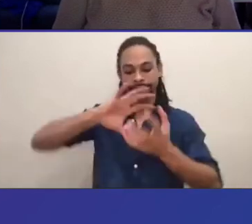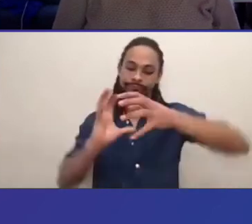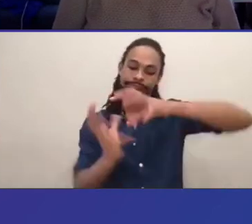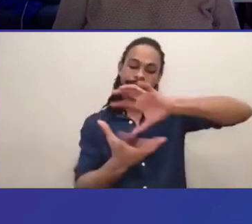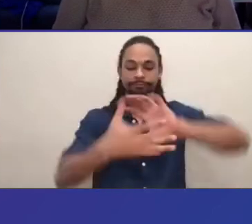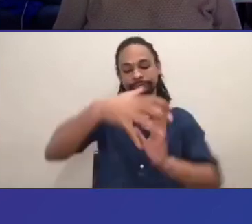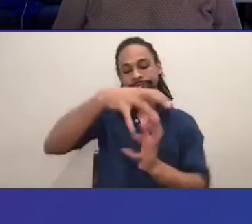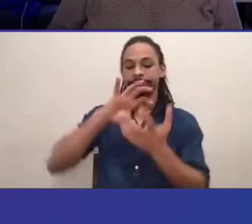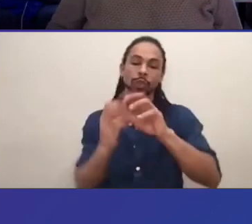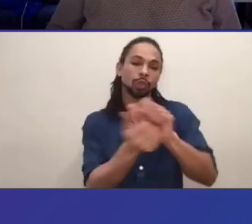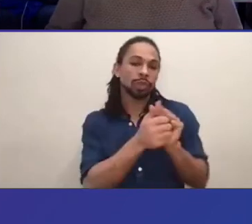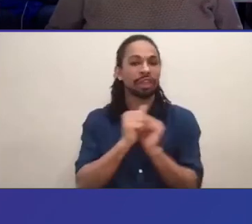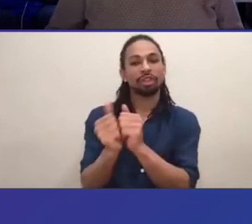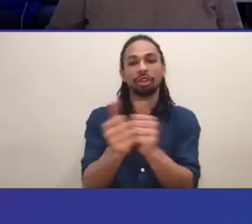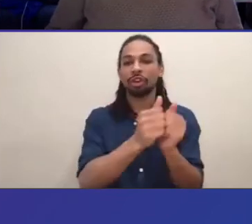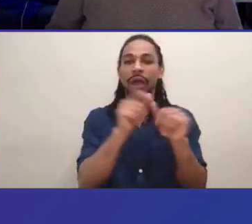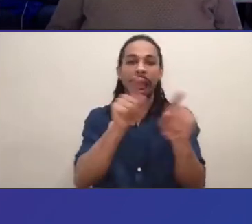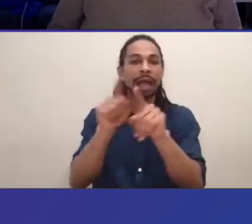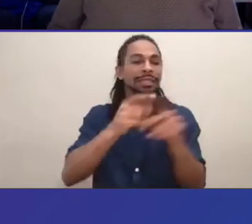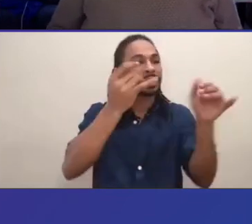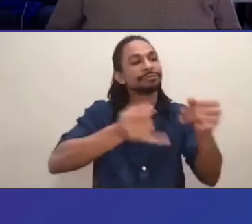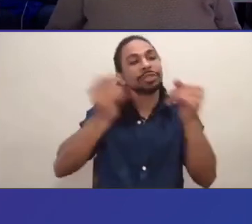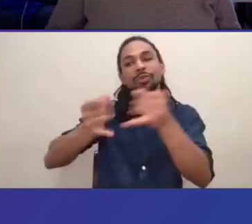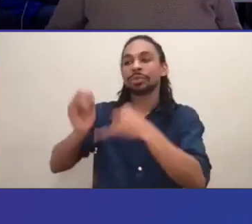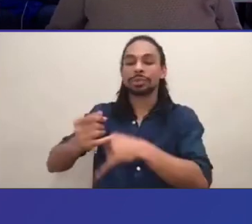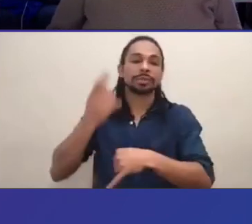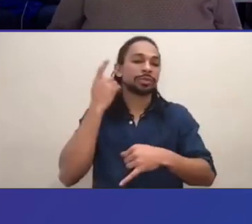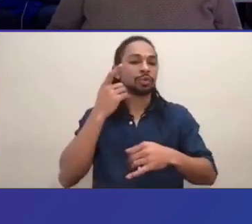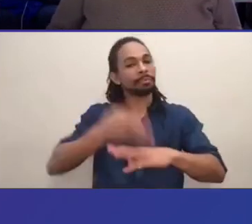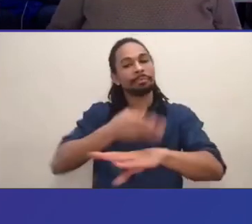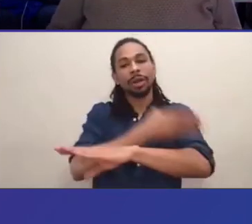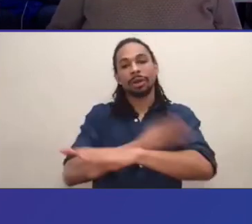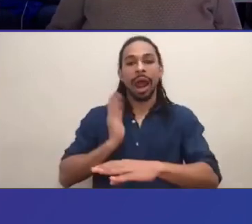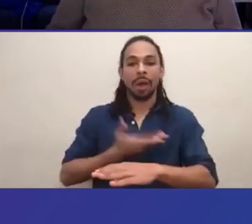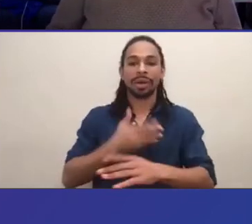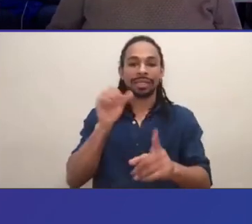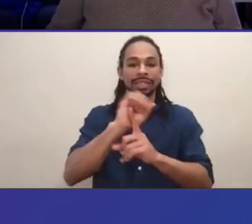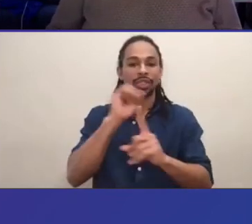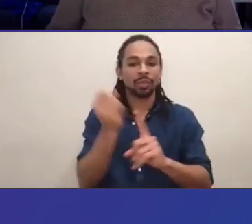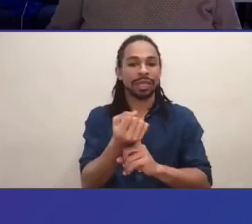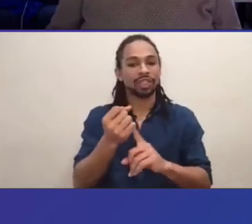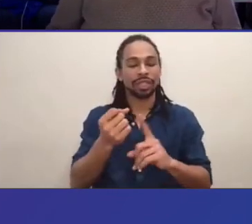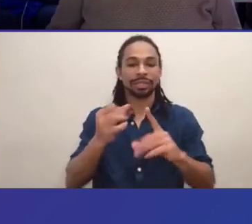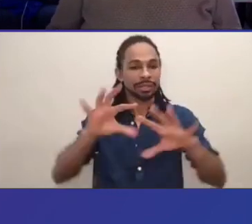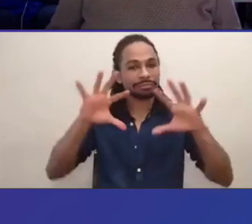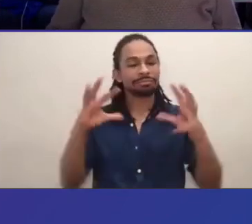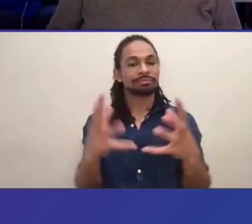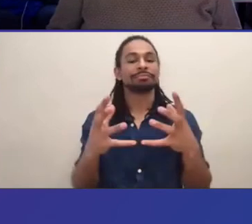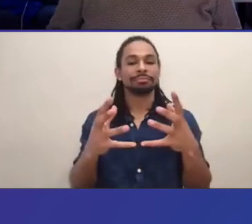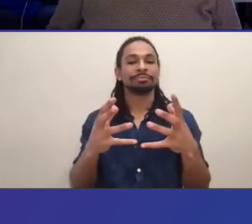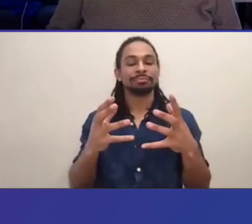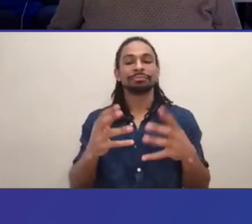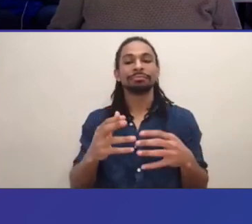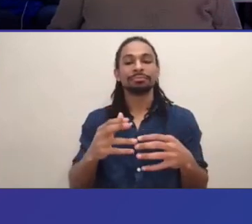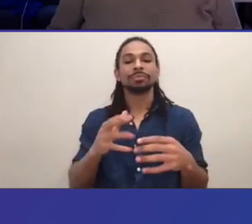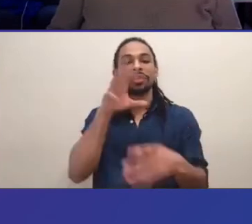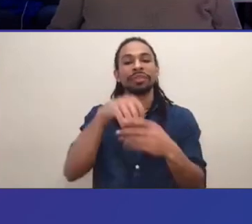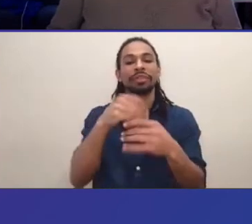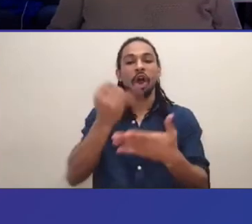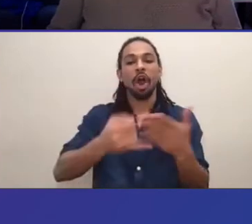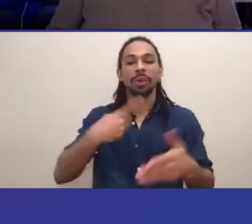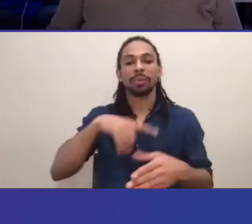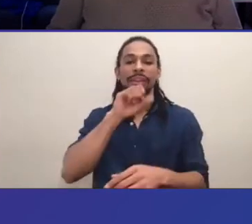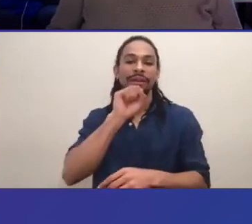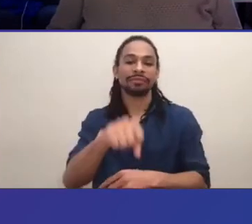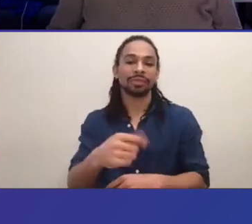common purpose, for the betterment of all of our situations, and and the art that we love. So that's all I want to add.